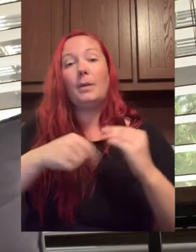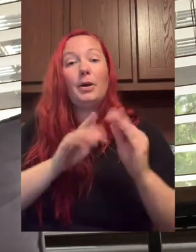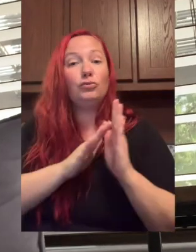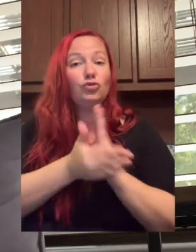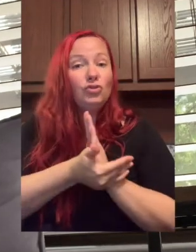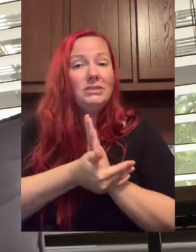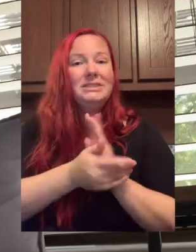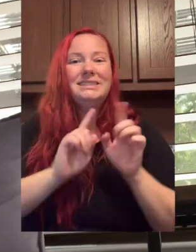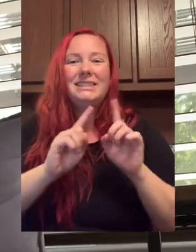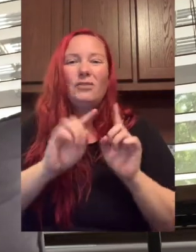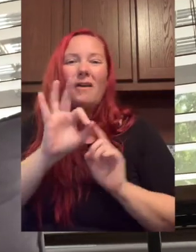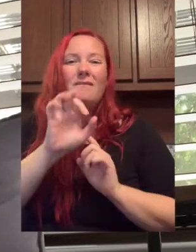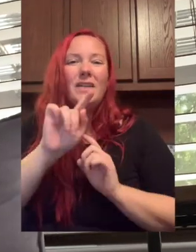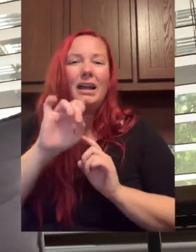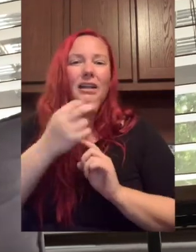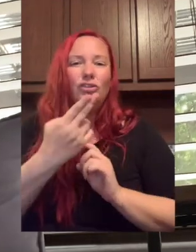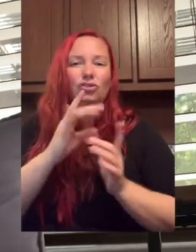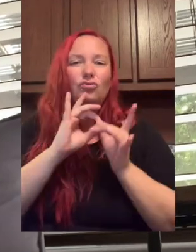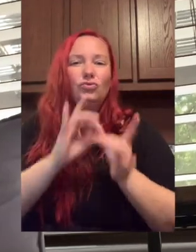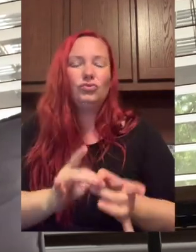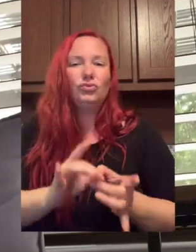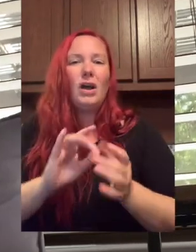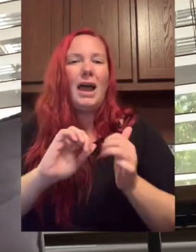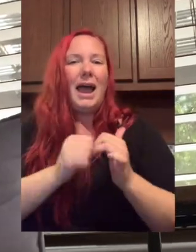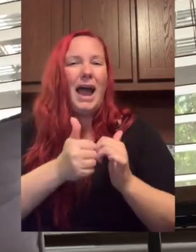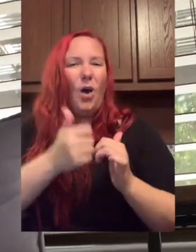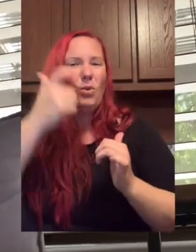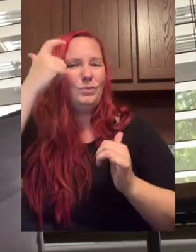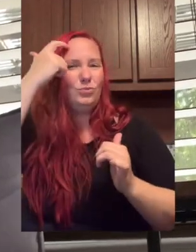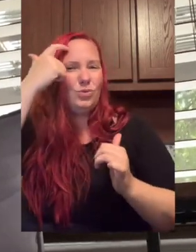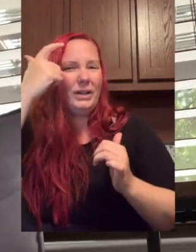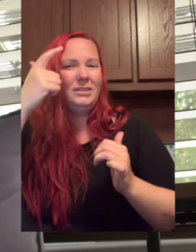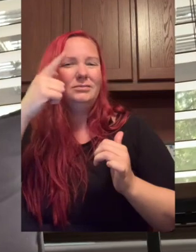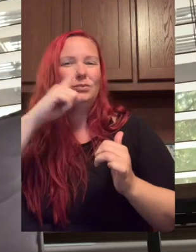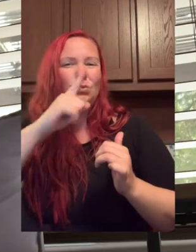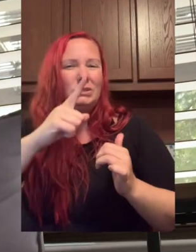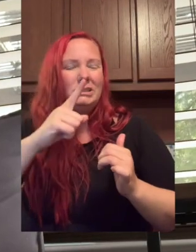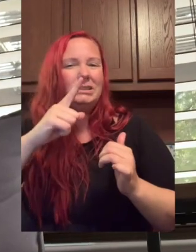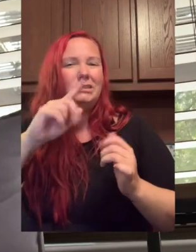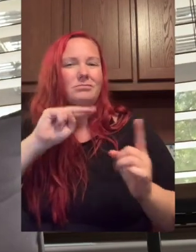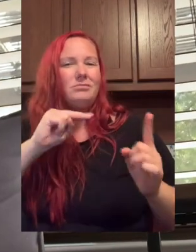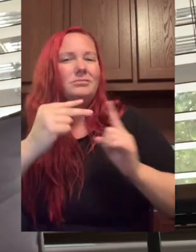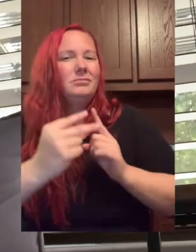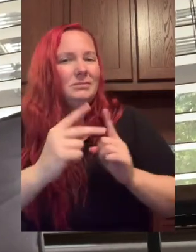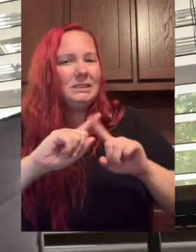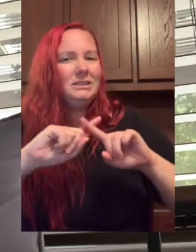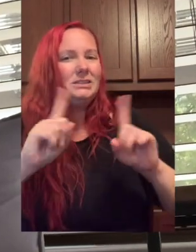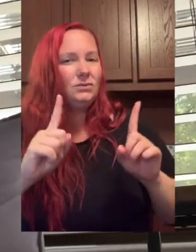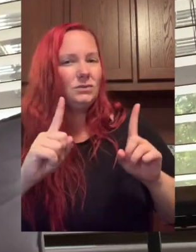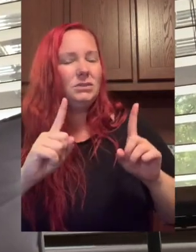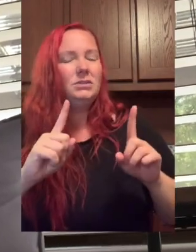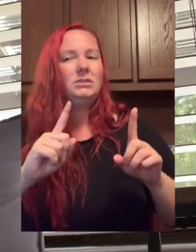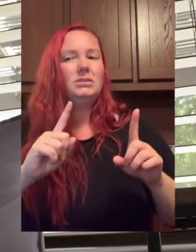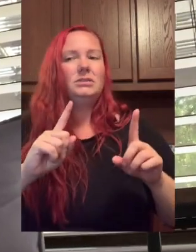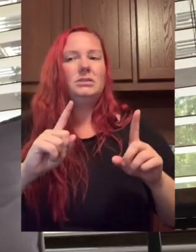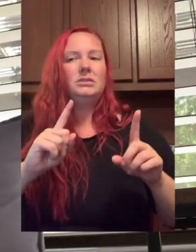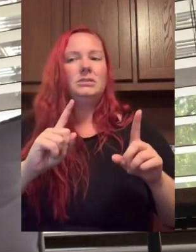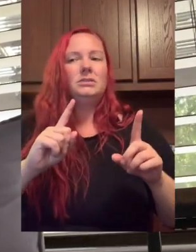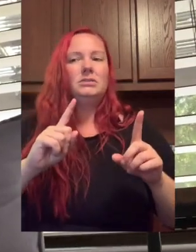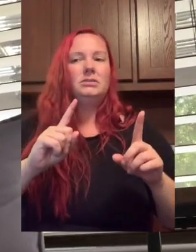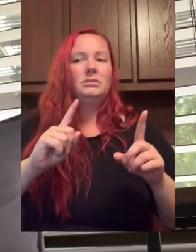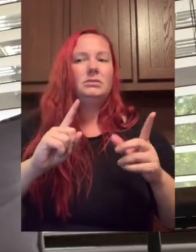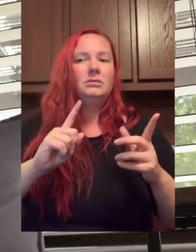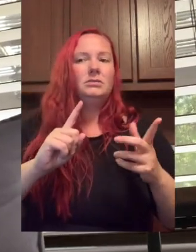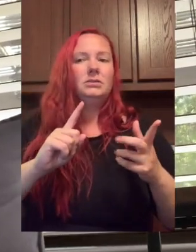partner. So keep that in mind. In the upcoming weeks, I will have a podcast available on